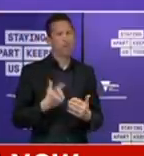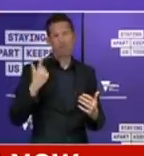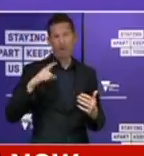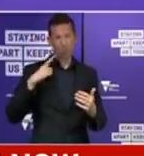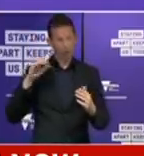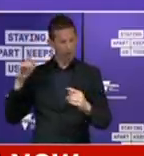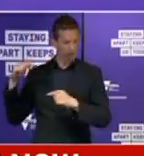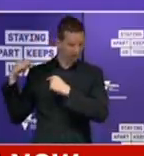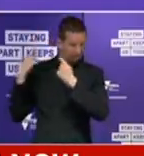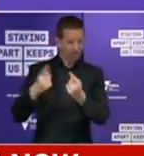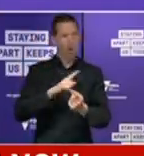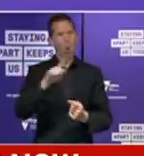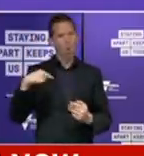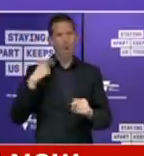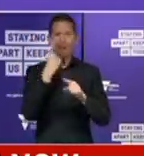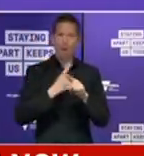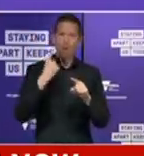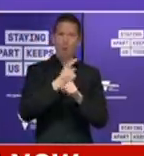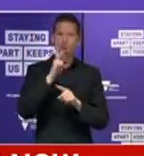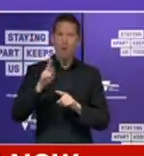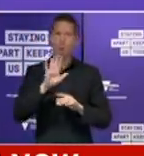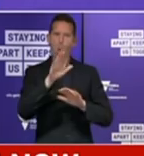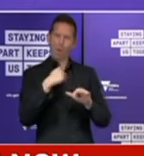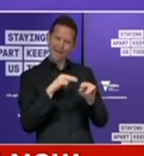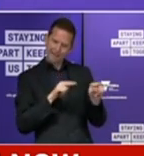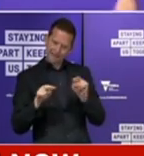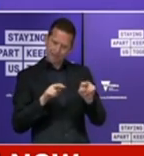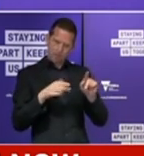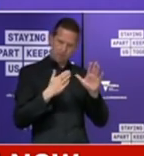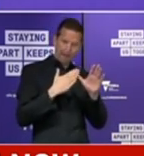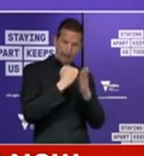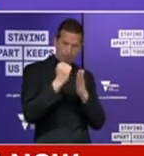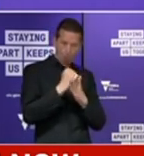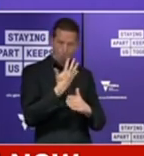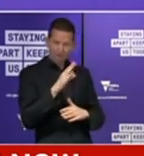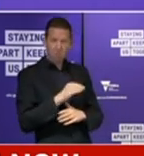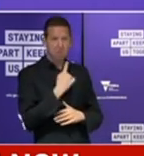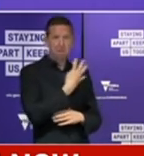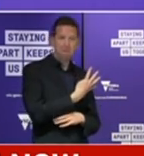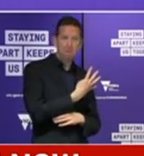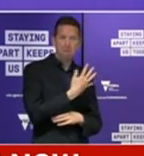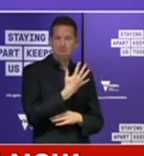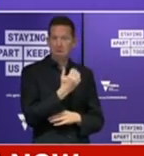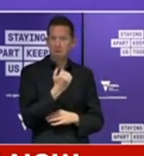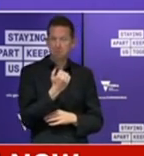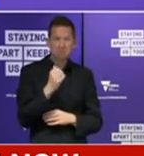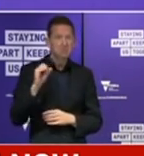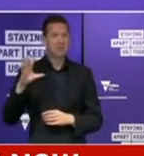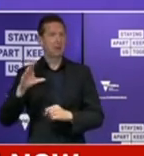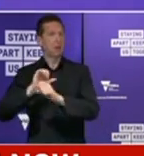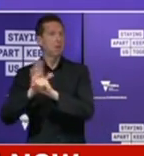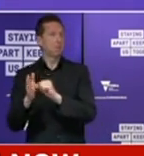said that we'll look at what sits behind those cases. 4, 5, 6, 8, 10 cases even.